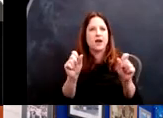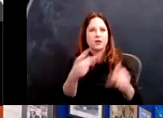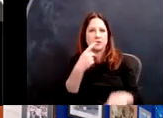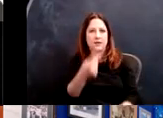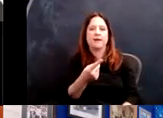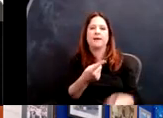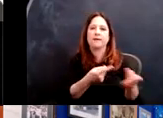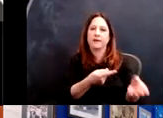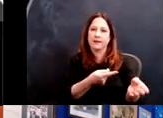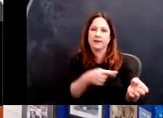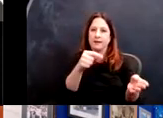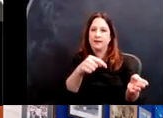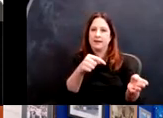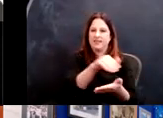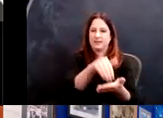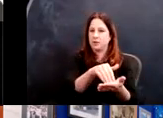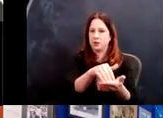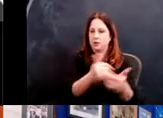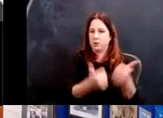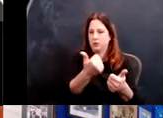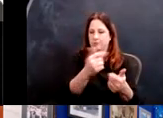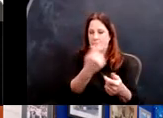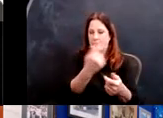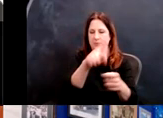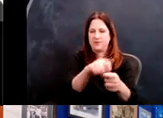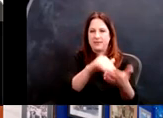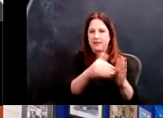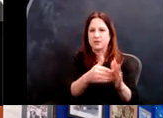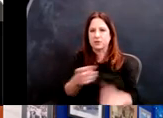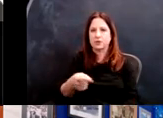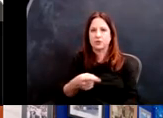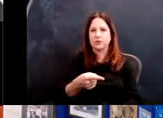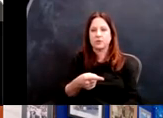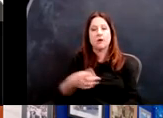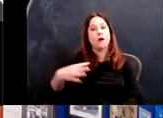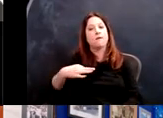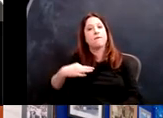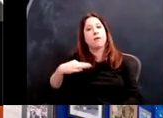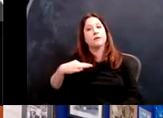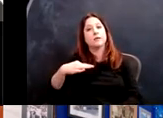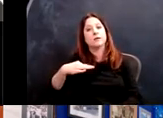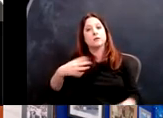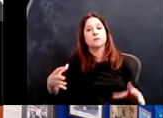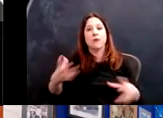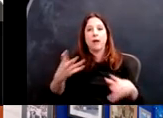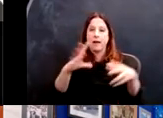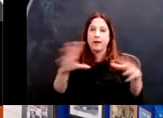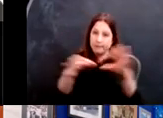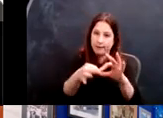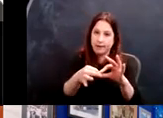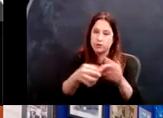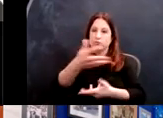know, in this particular center, volunteers were engaged because I could see that there were